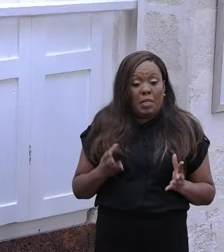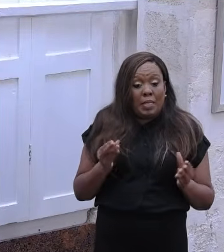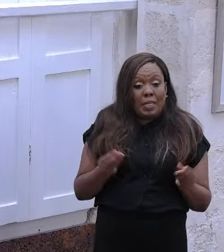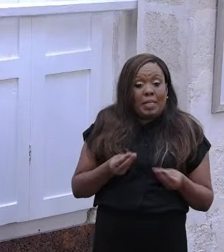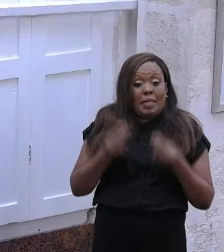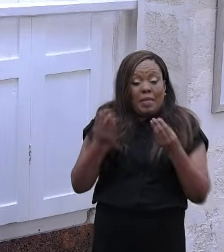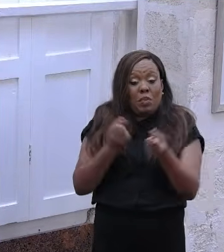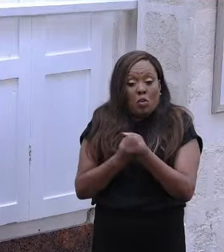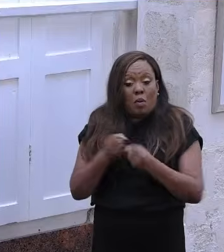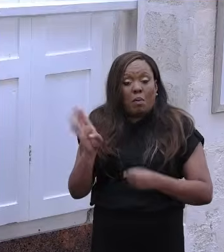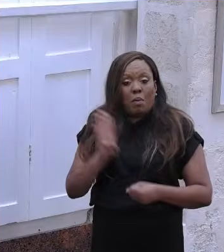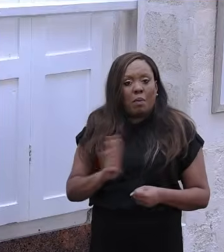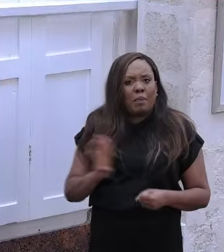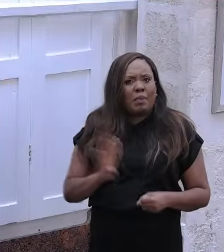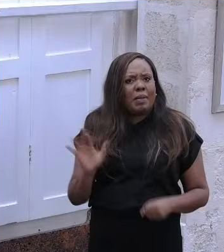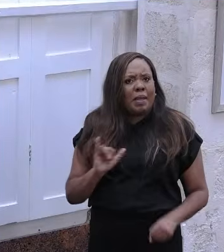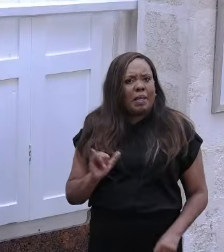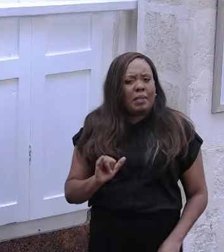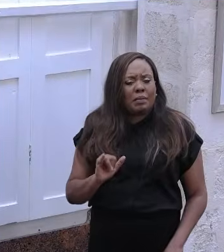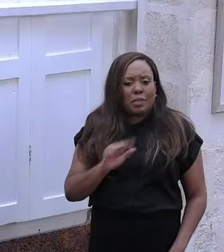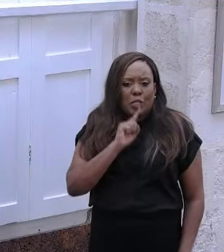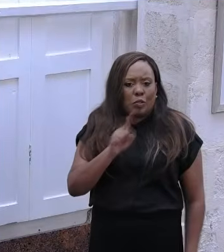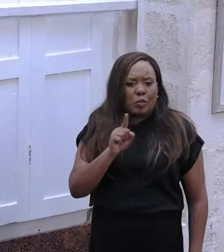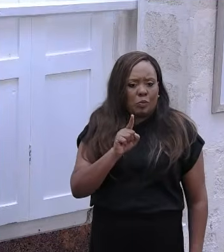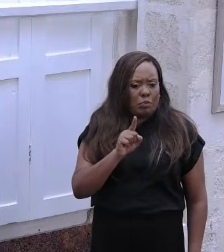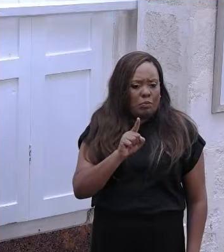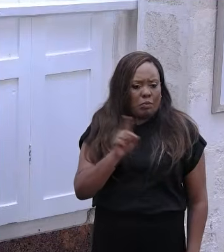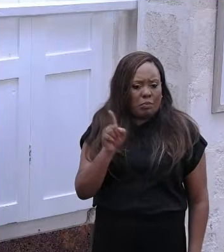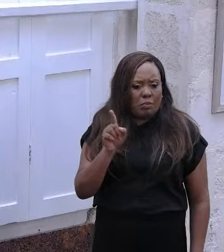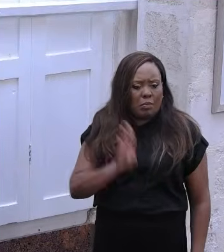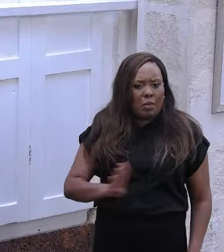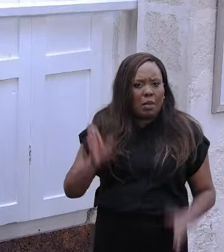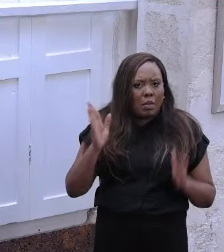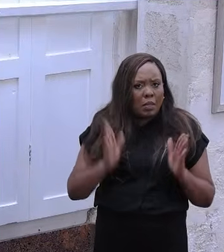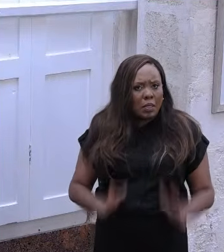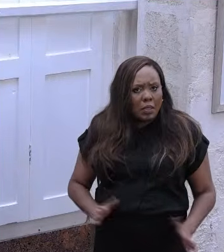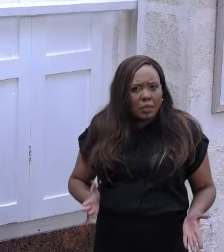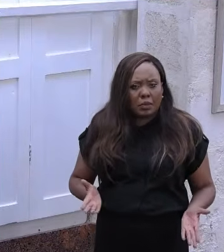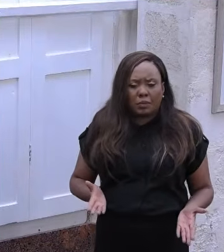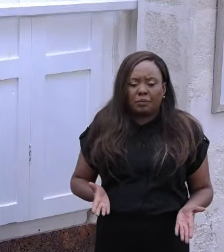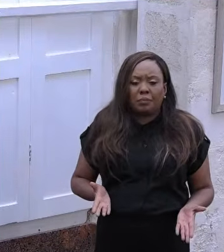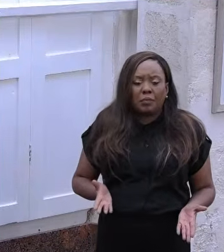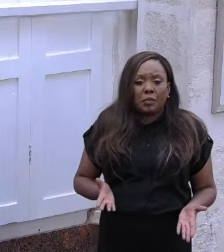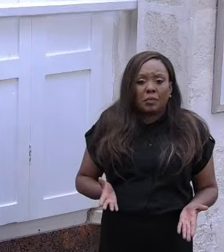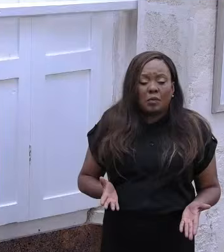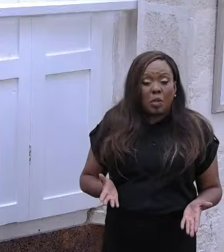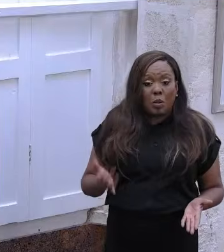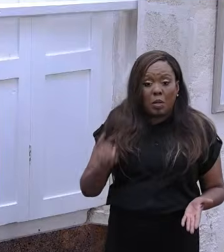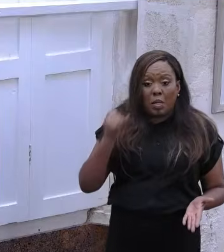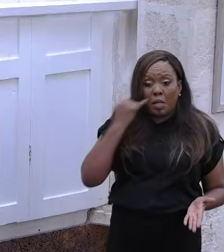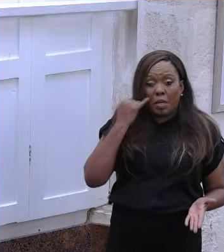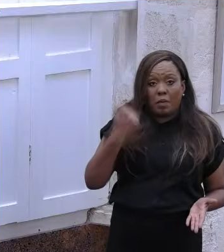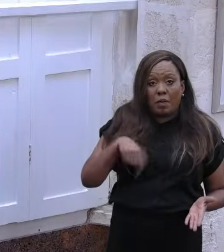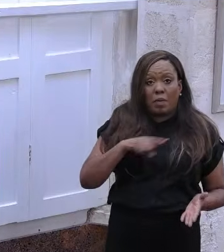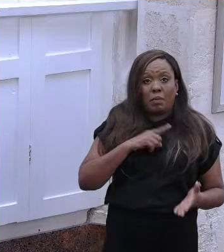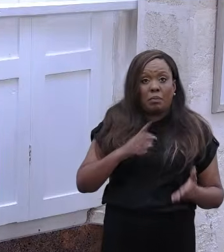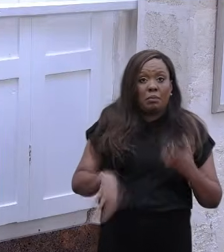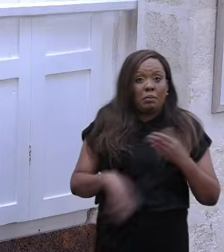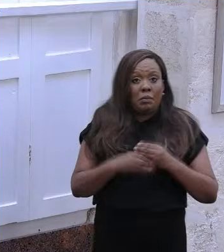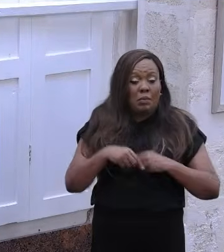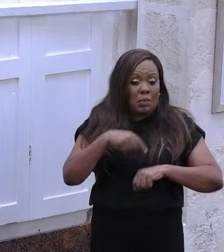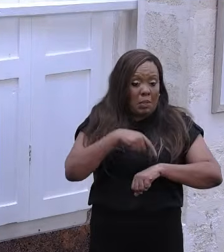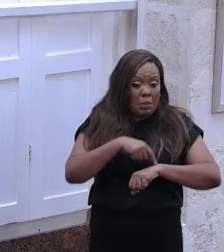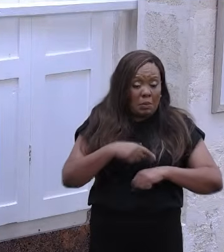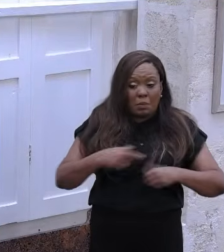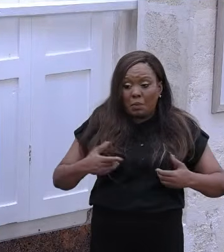for the government side, what disadvantage is Barbados really at if we extend the time span